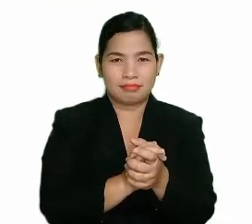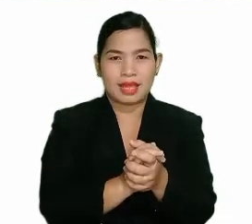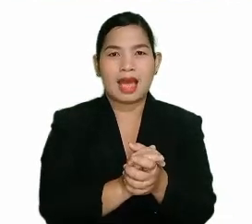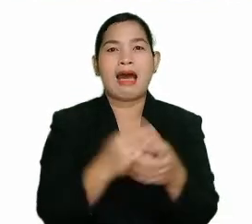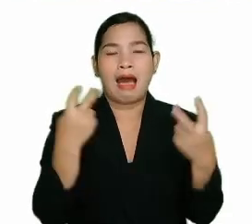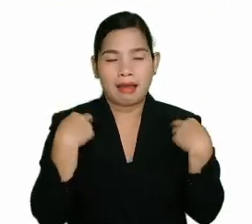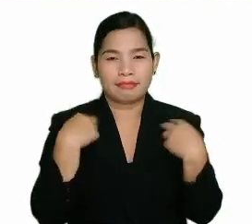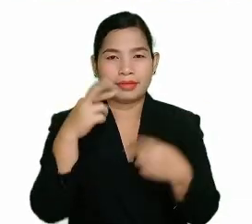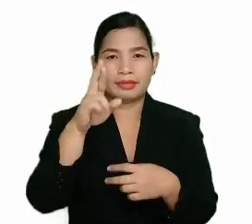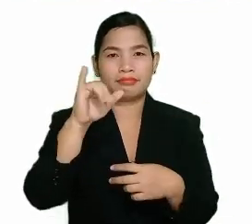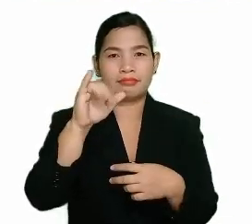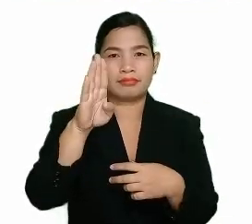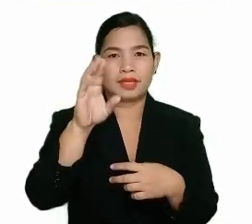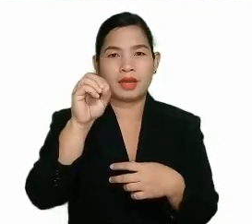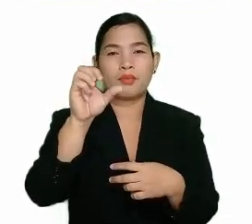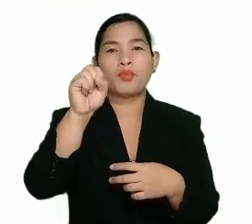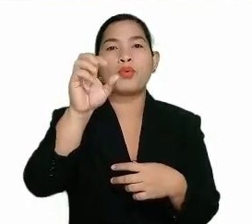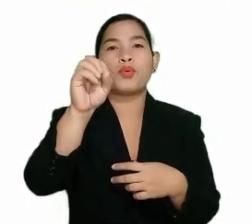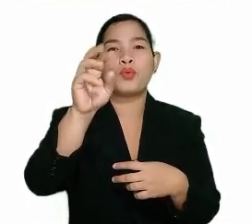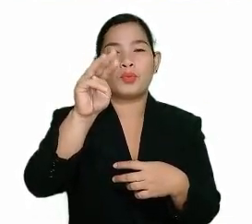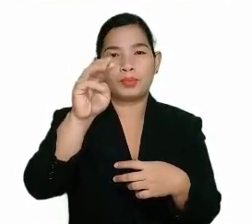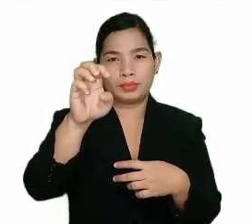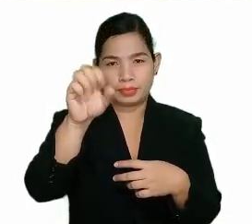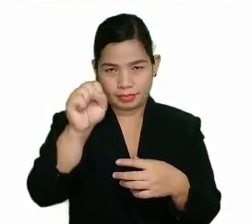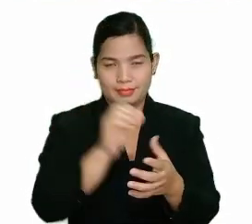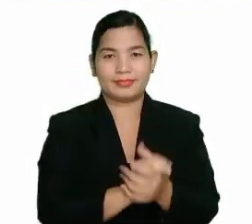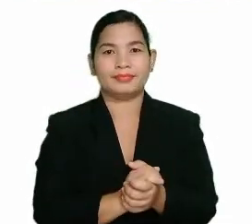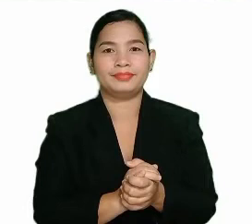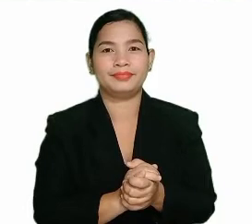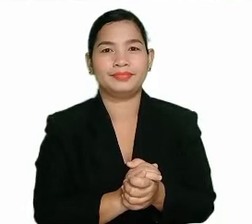reticulum without ribosomes.